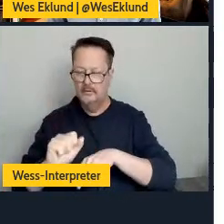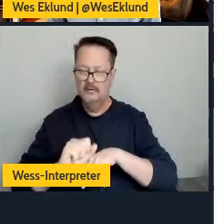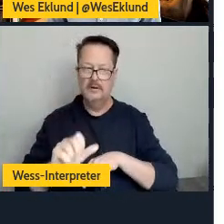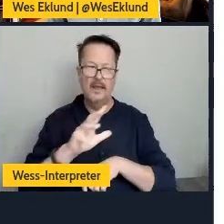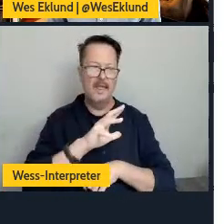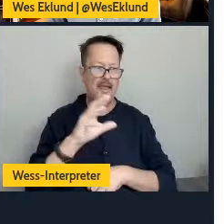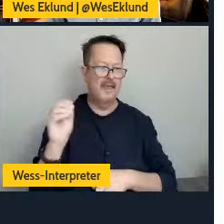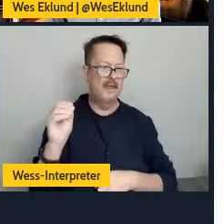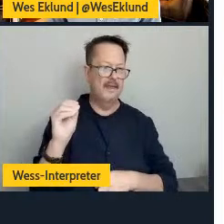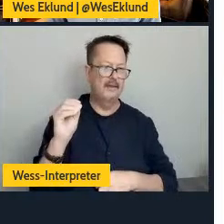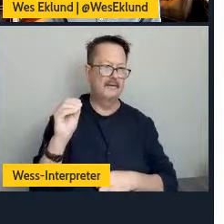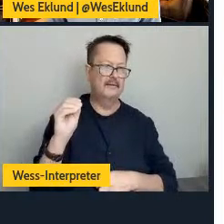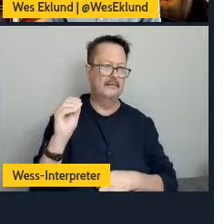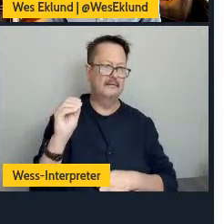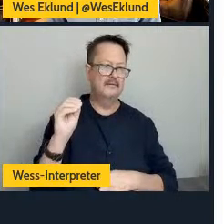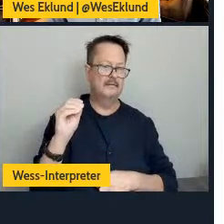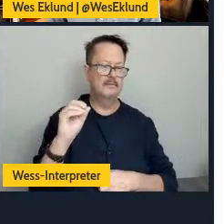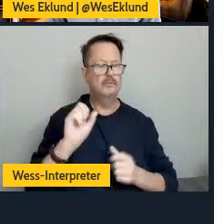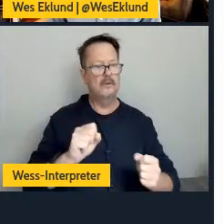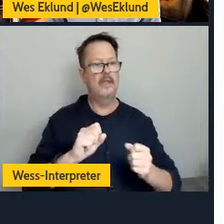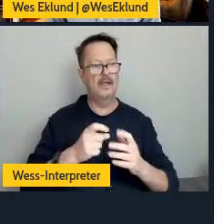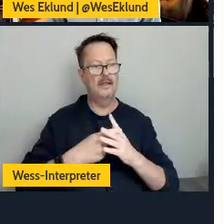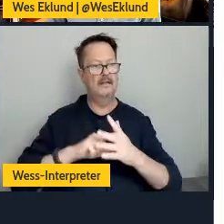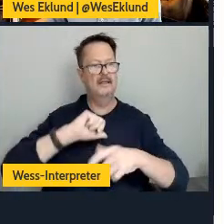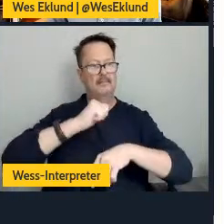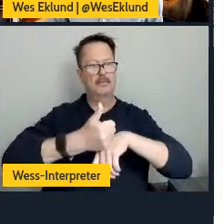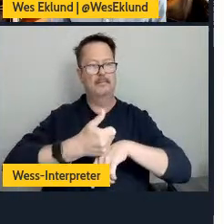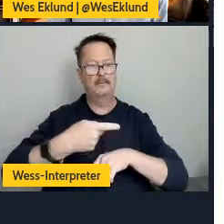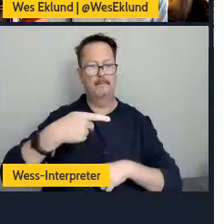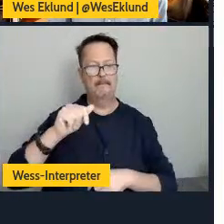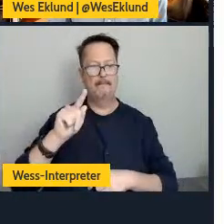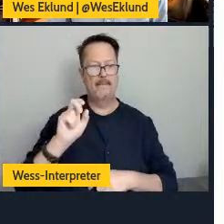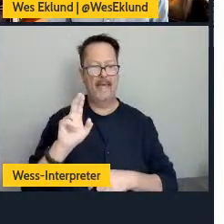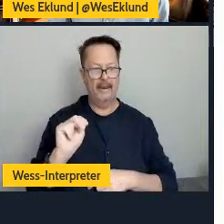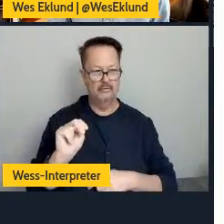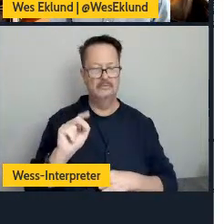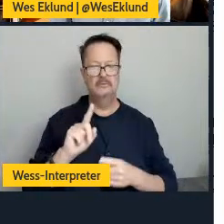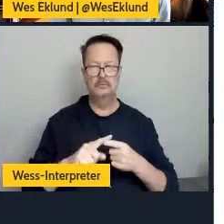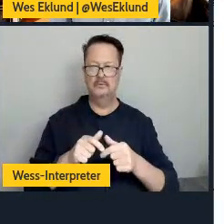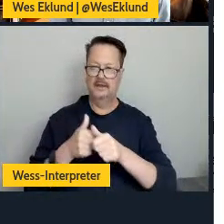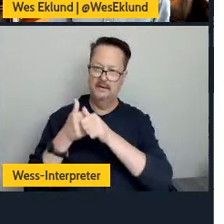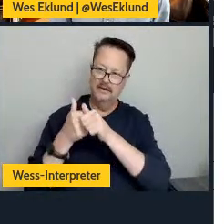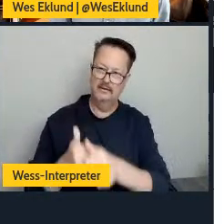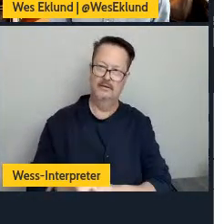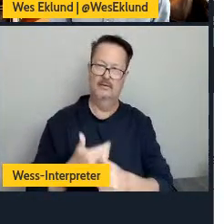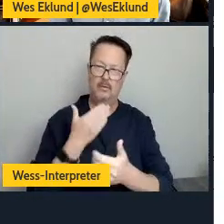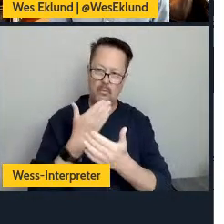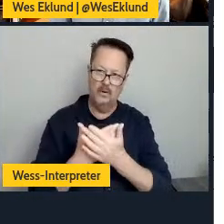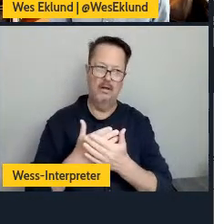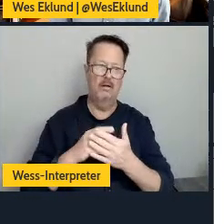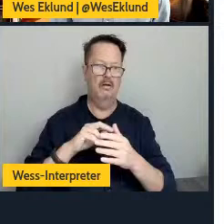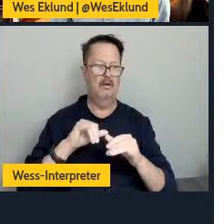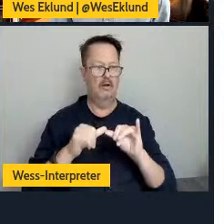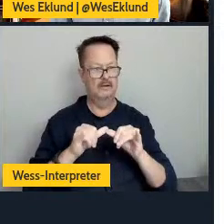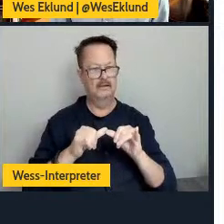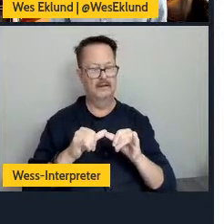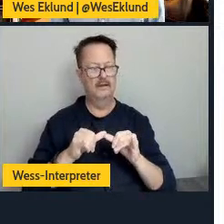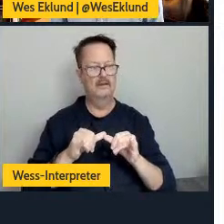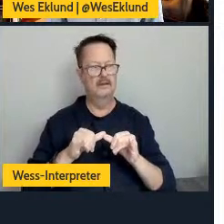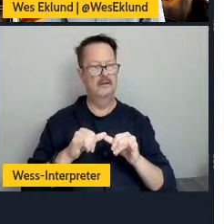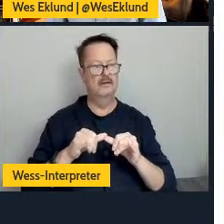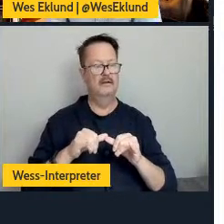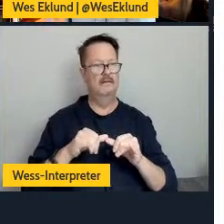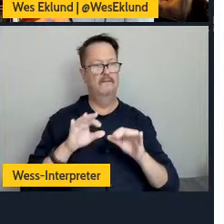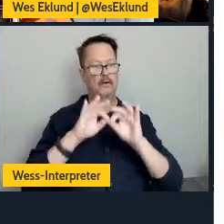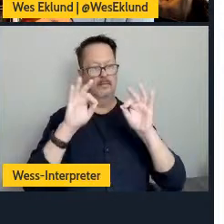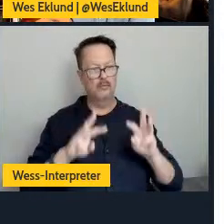and implement patterns that adhere to the well-architected framework. And consider custom pipelines